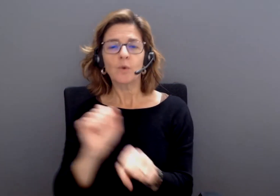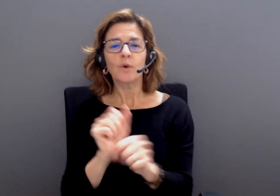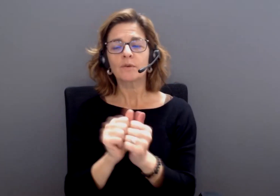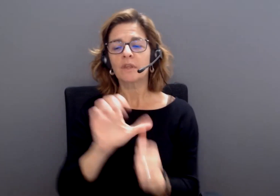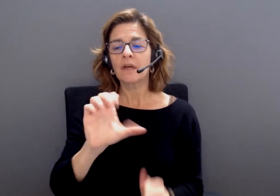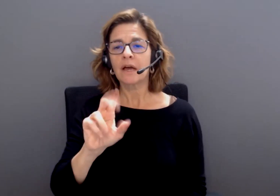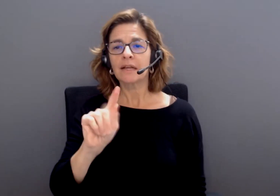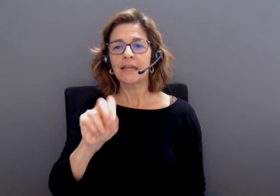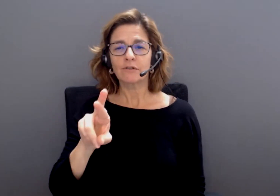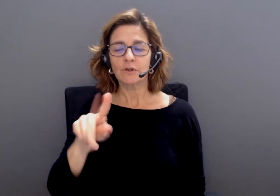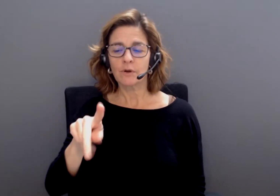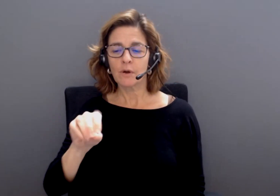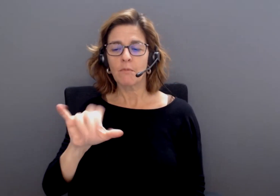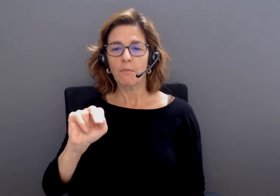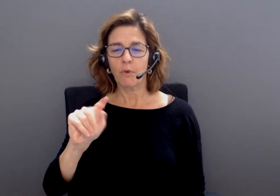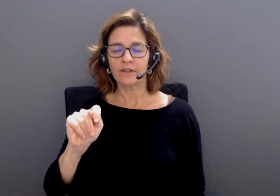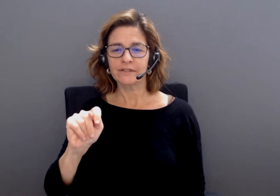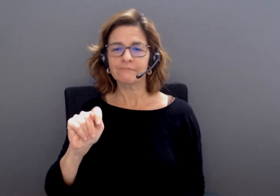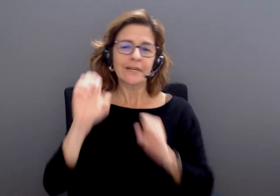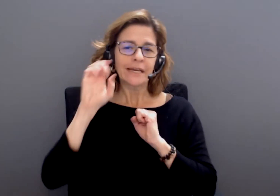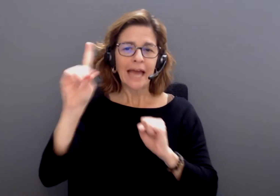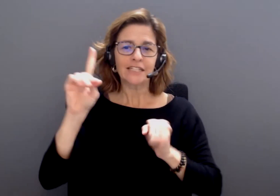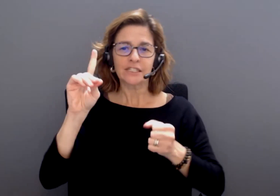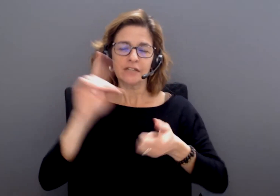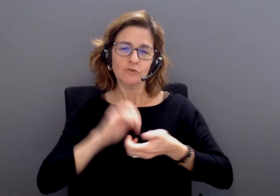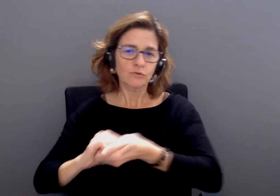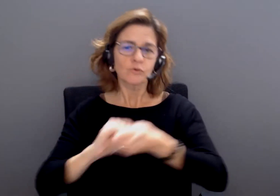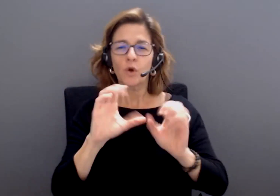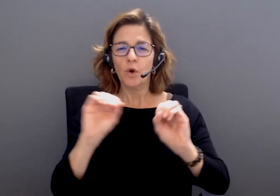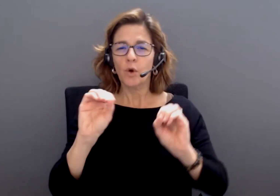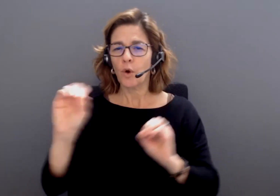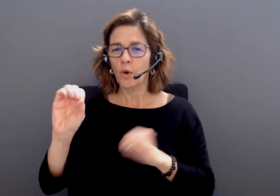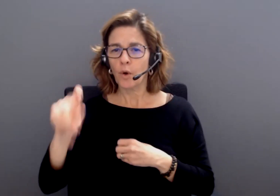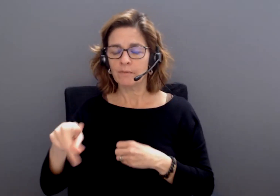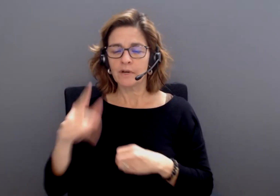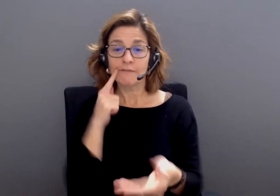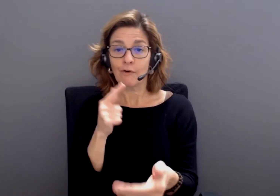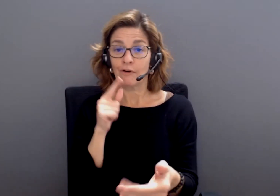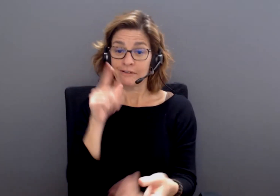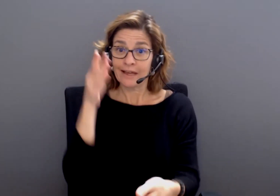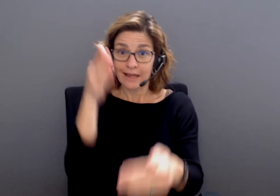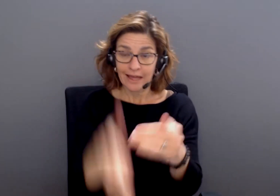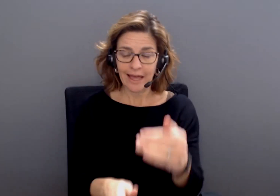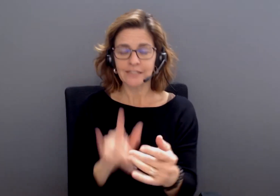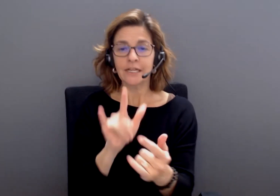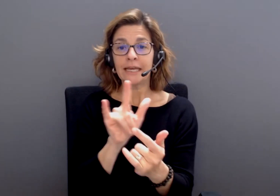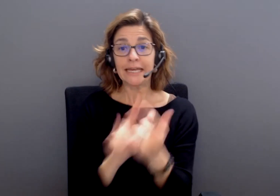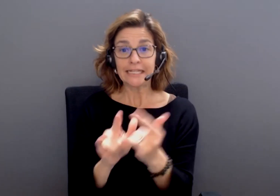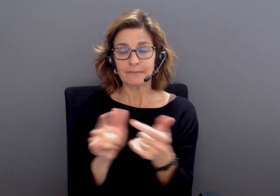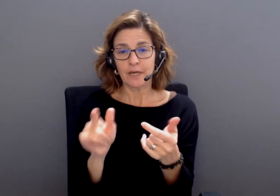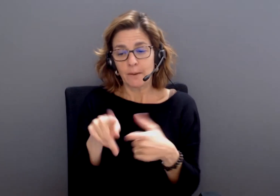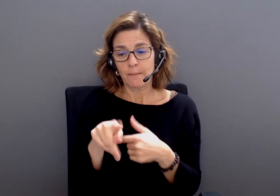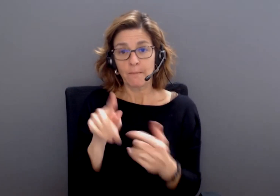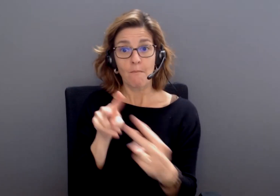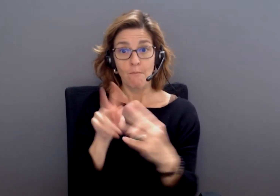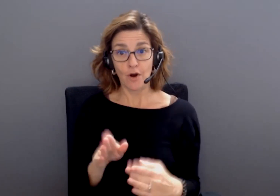cooperative that works to end intimate partner violence through the partner assault response program targeted at